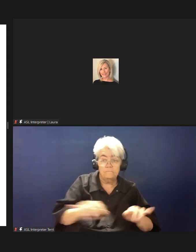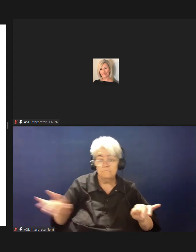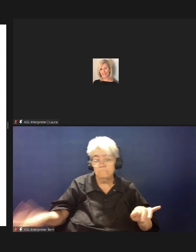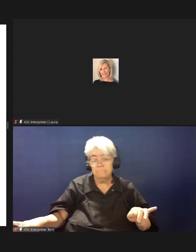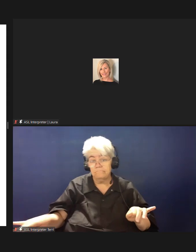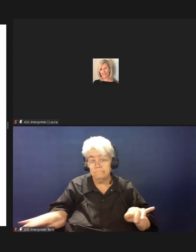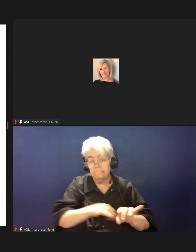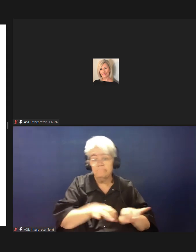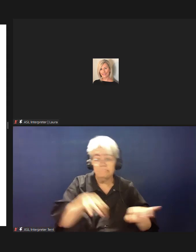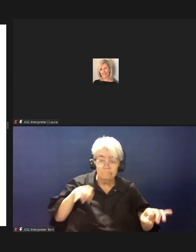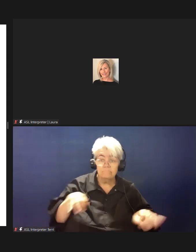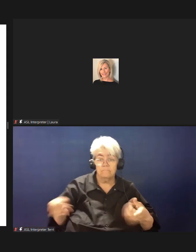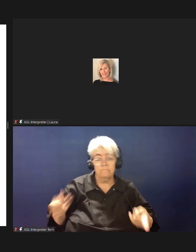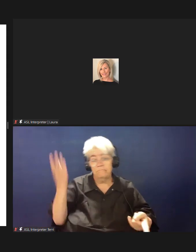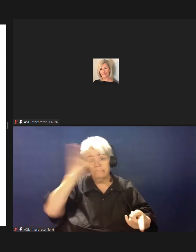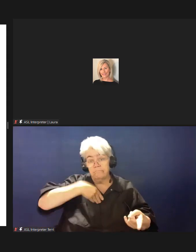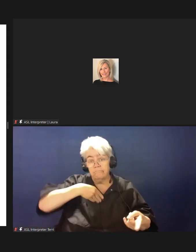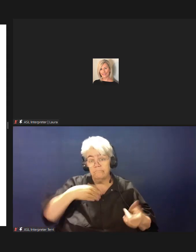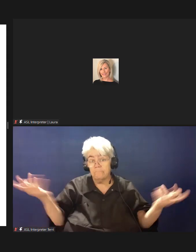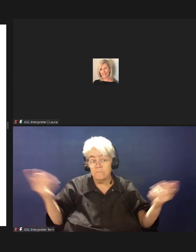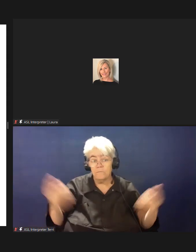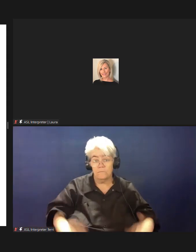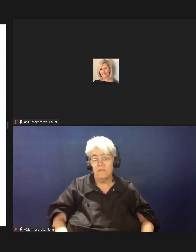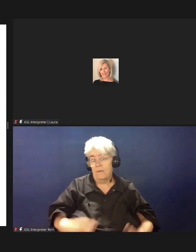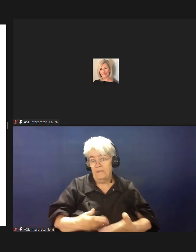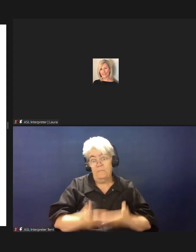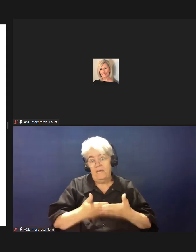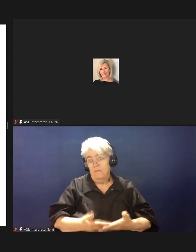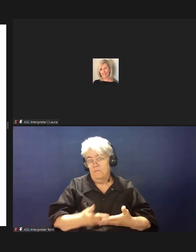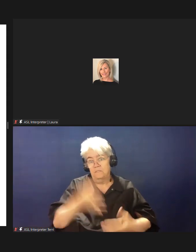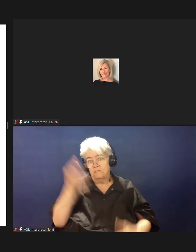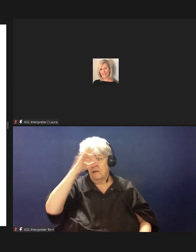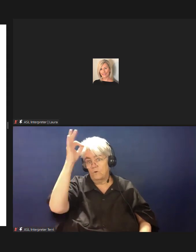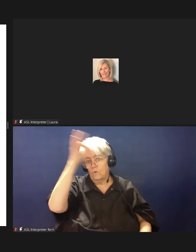can always do that, especially with the little ones.